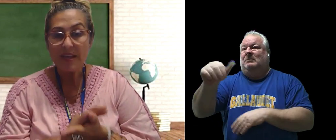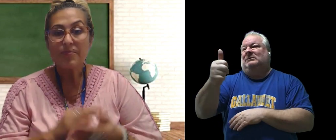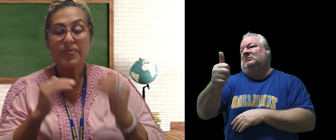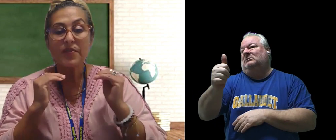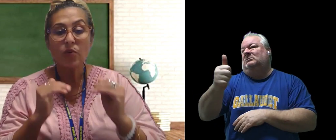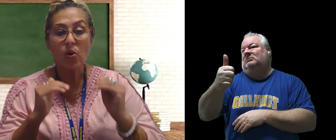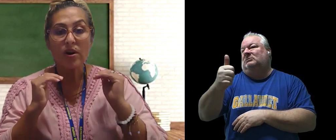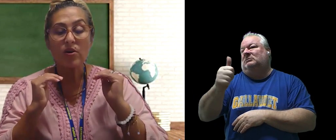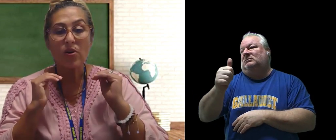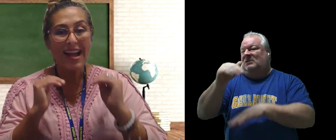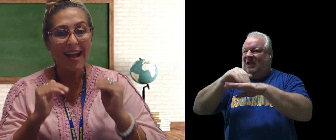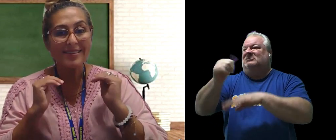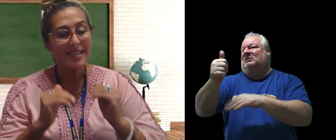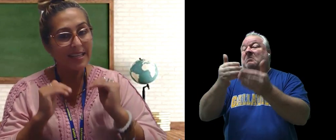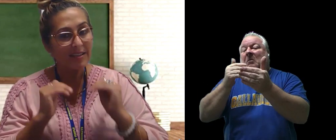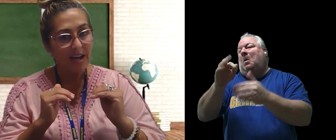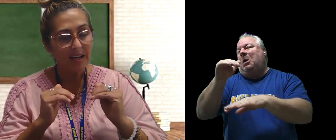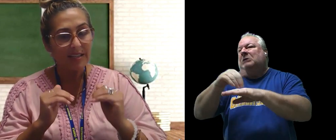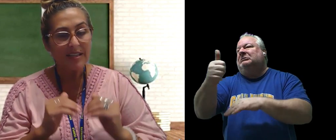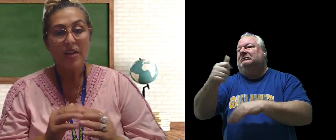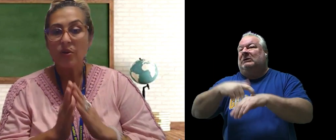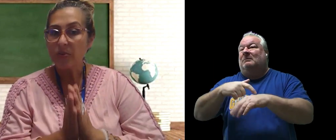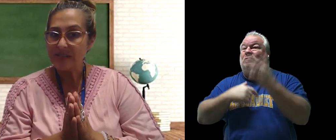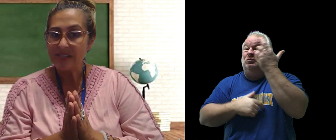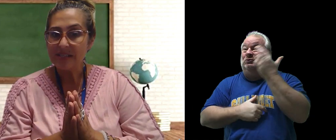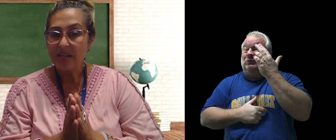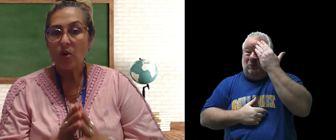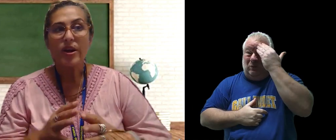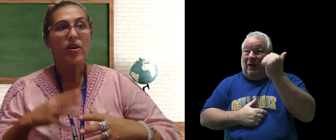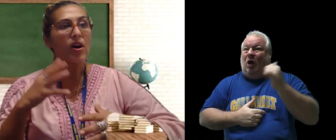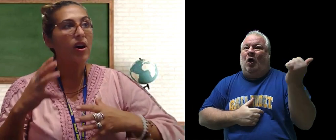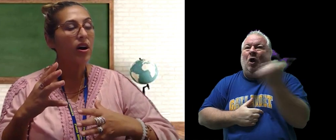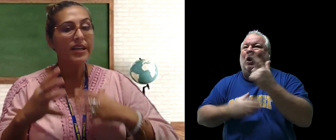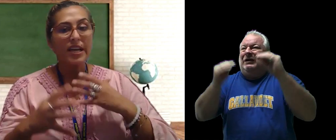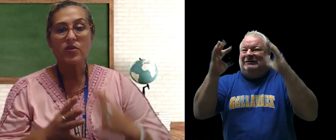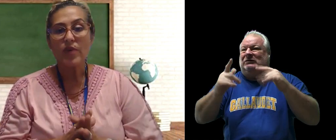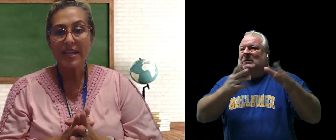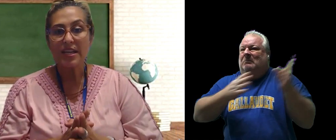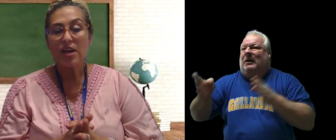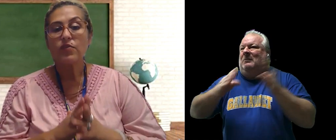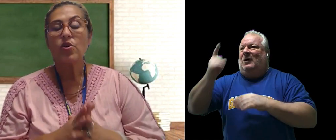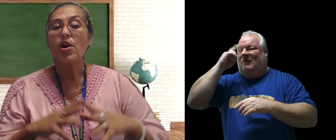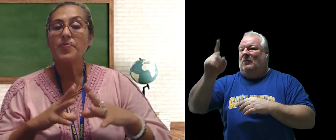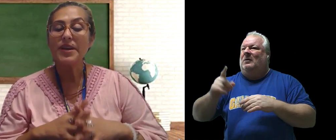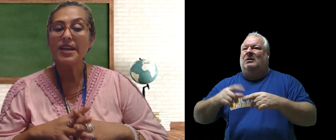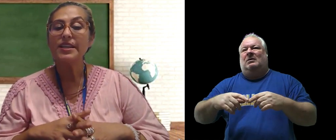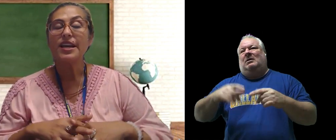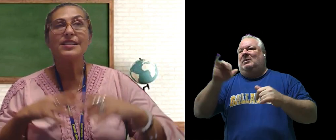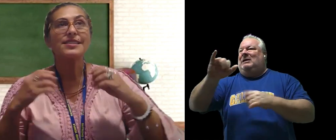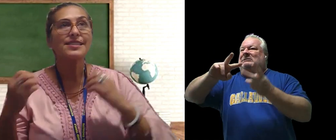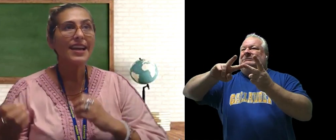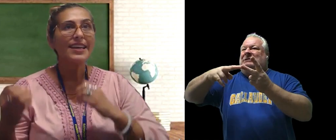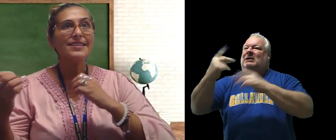Zoom before or at 10 o'clock. The reason? We are all getting ready for our